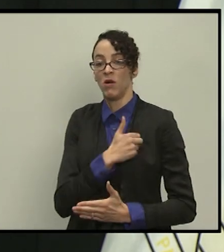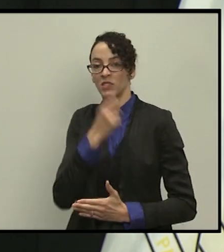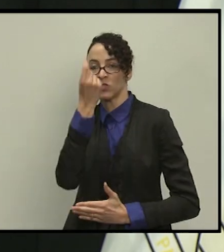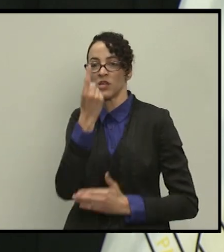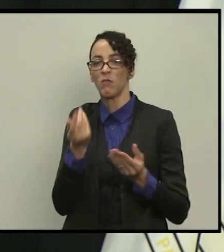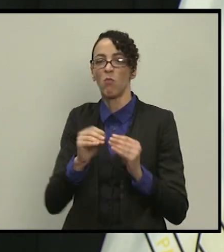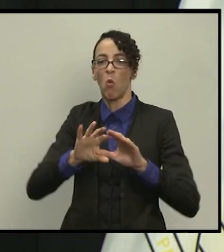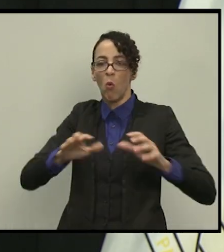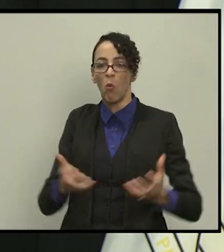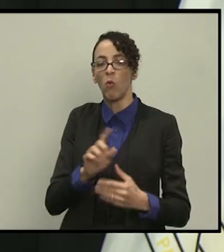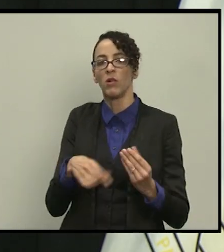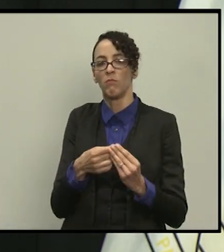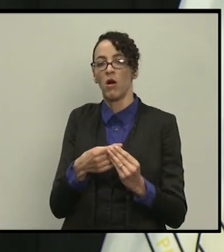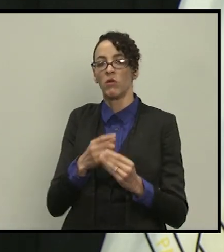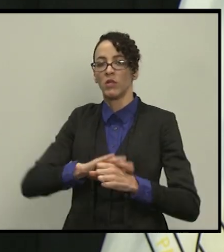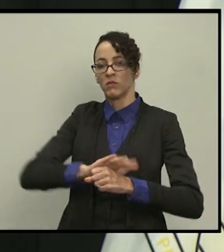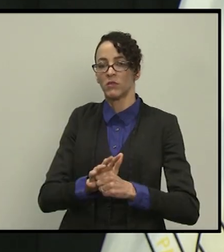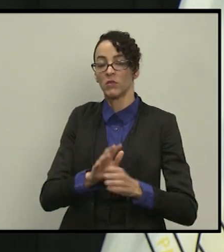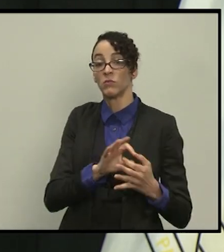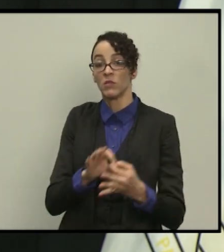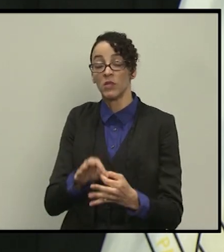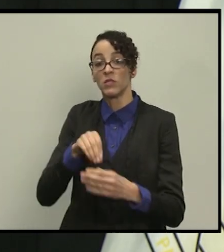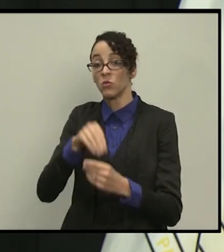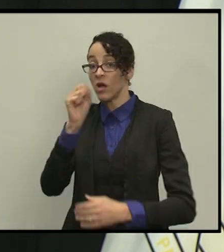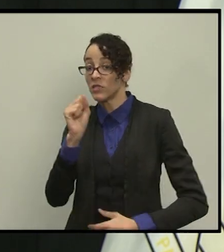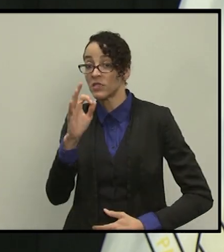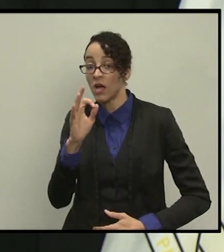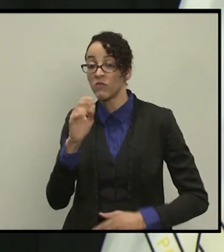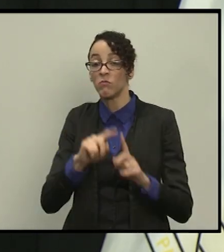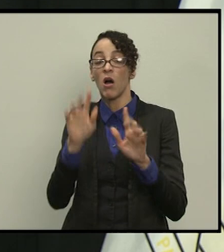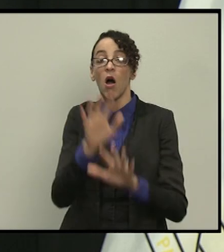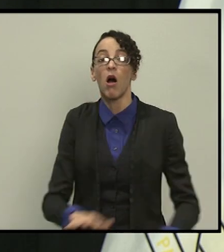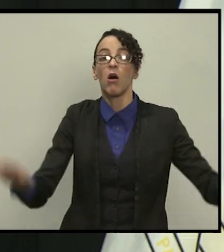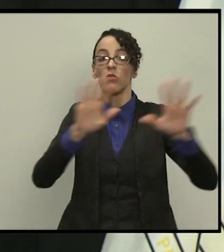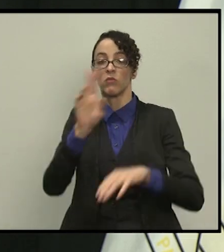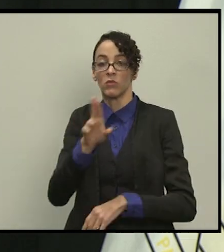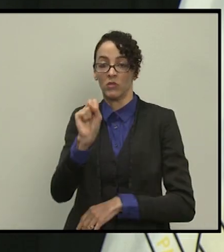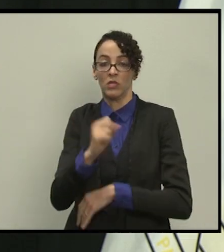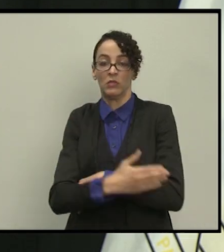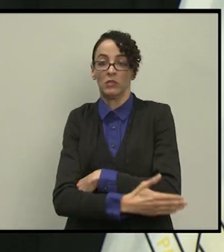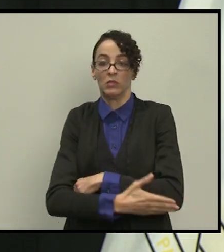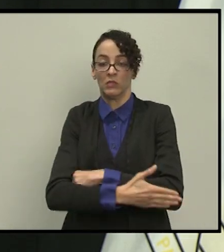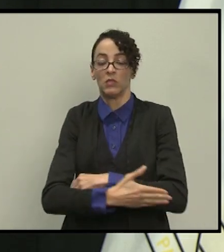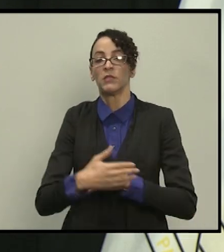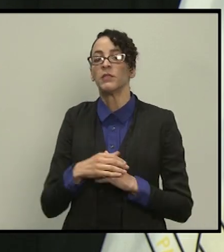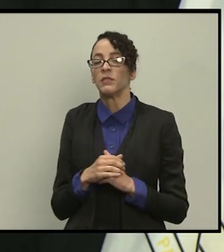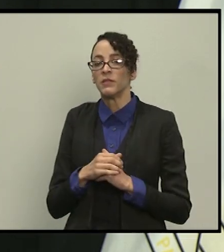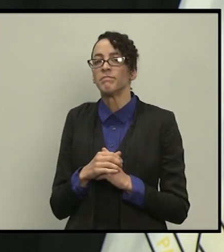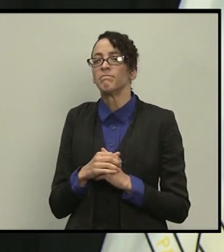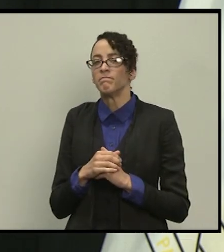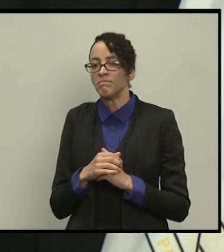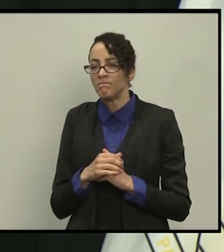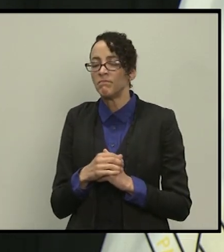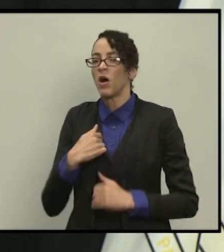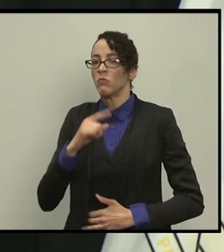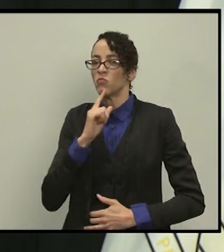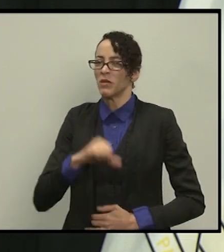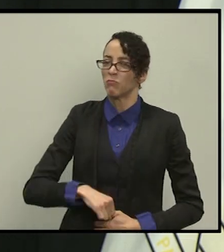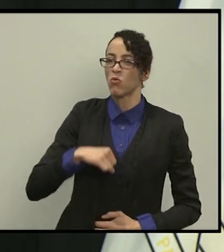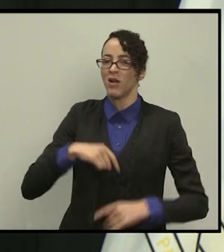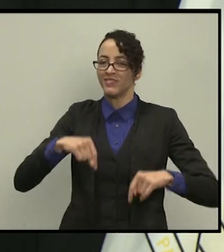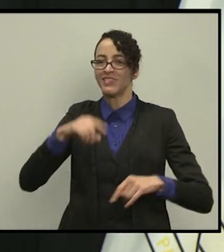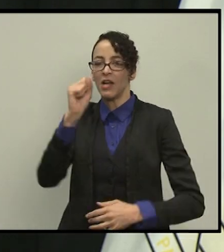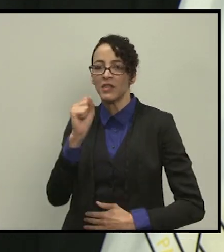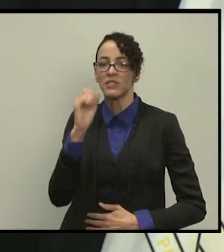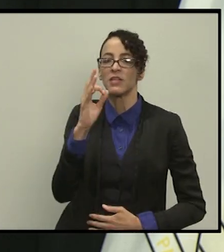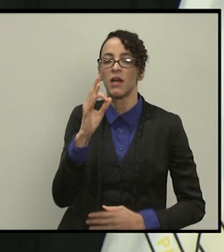San Francisco, but it's also playing itself out throughout the country. And I'm really proud of this city because not only do